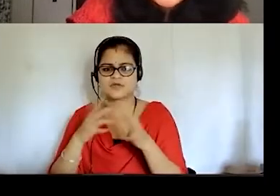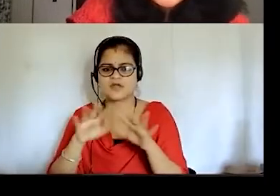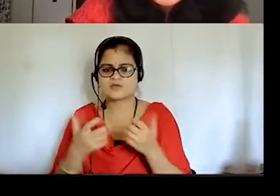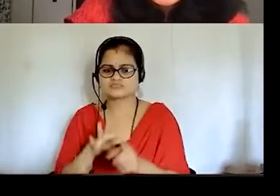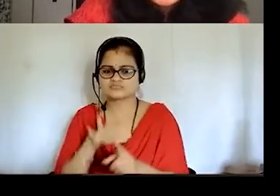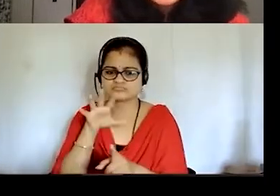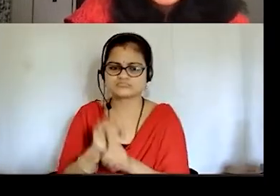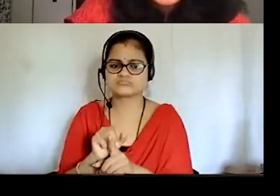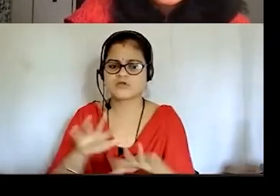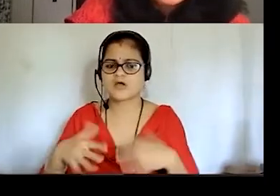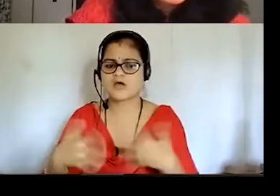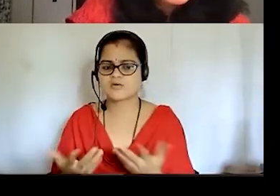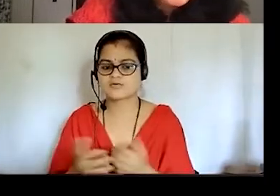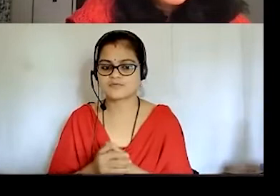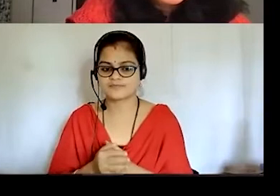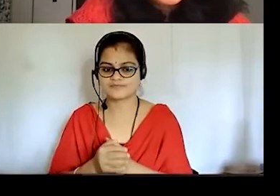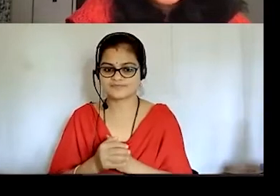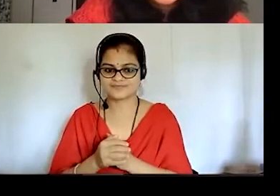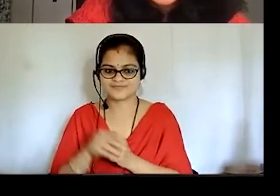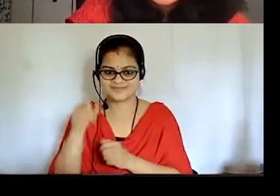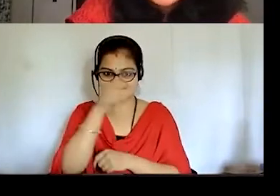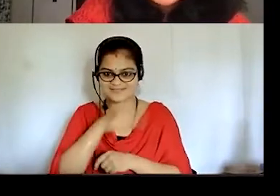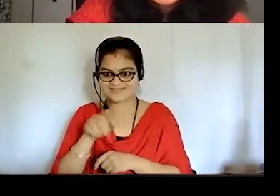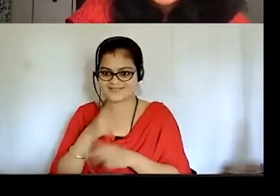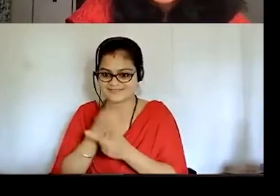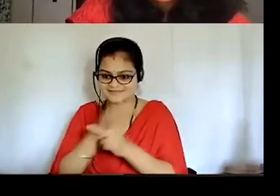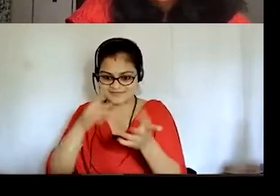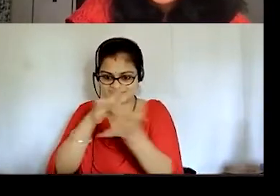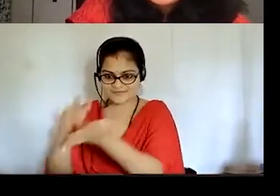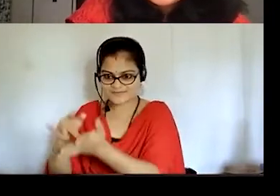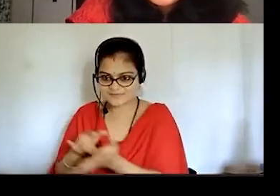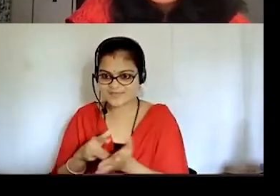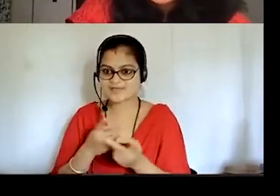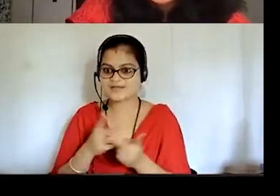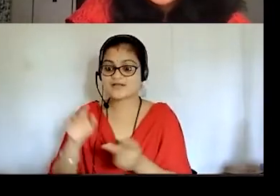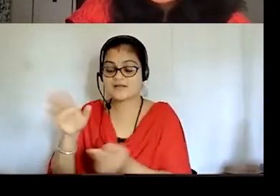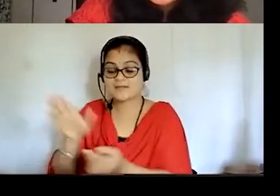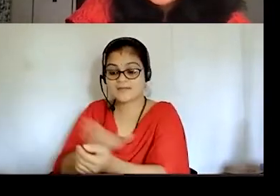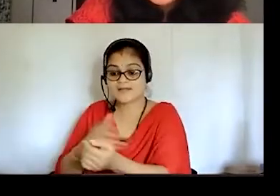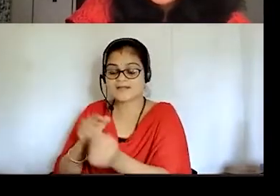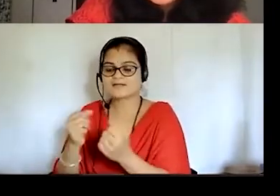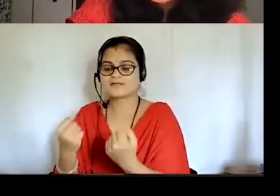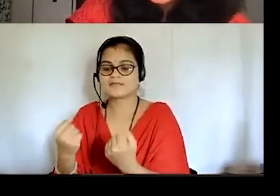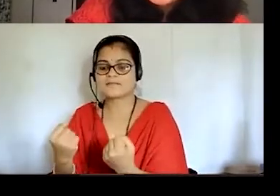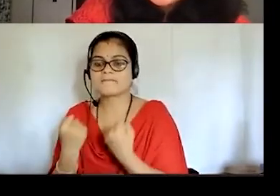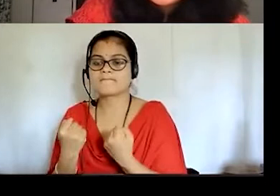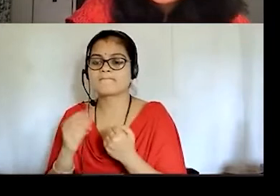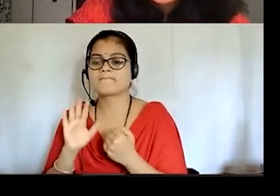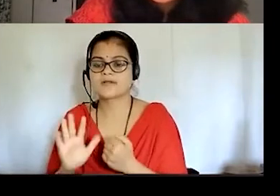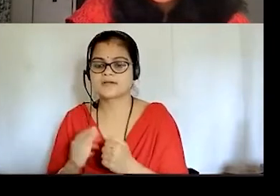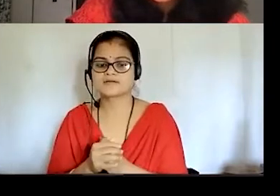fortification? Each terrain, as we saw in the Atlas of Expression, strengthened their music edification